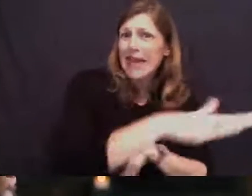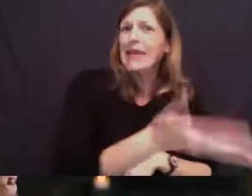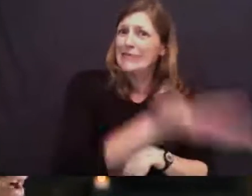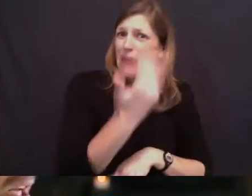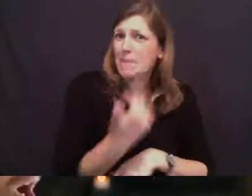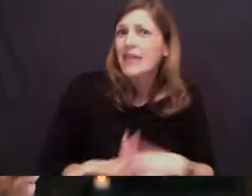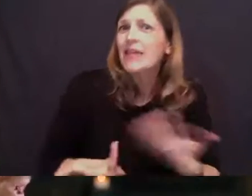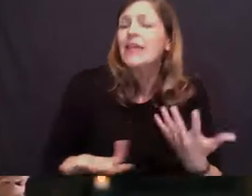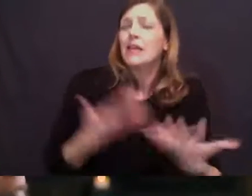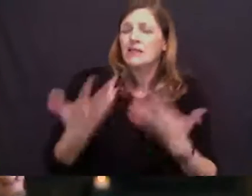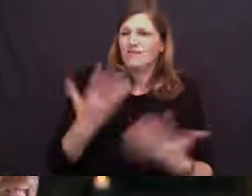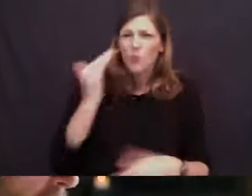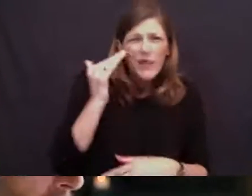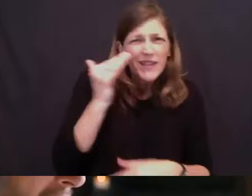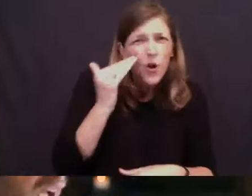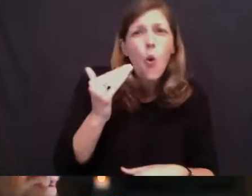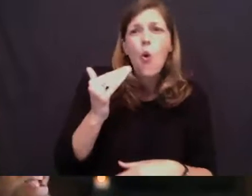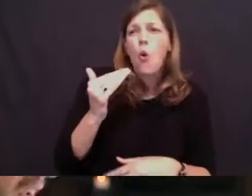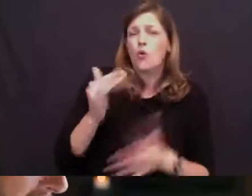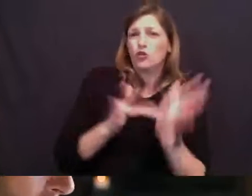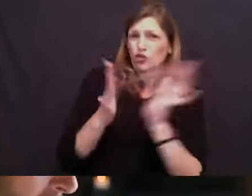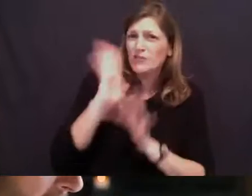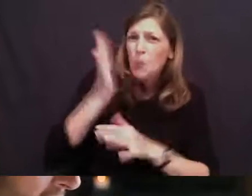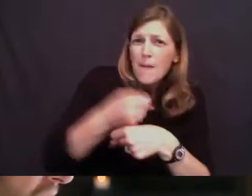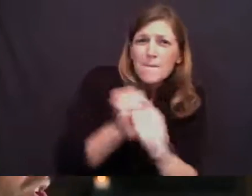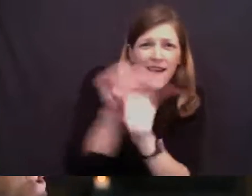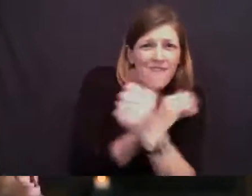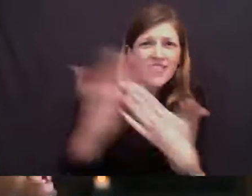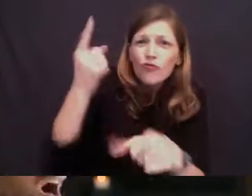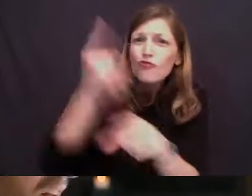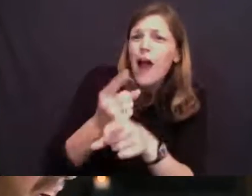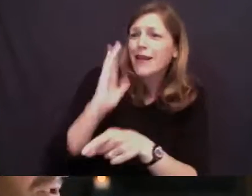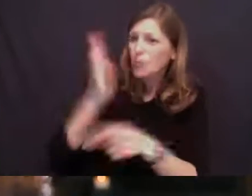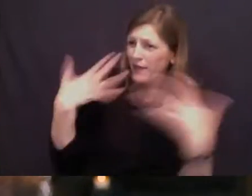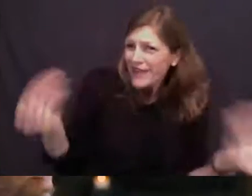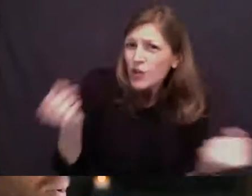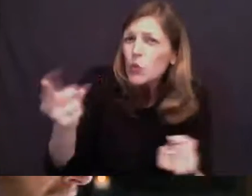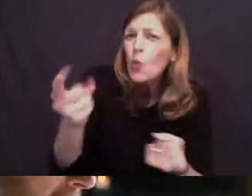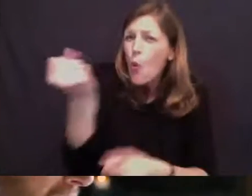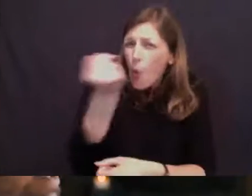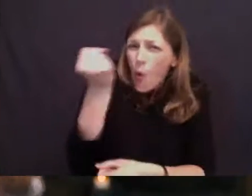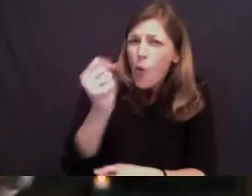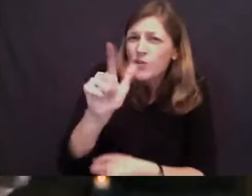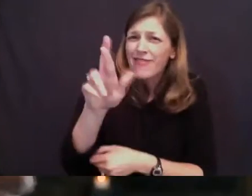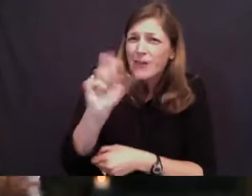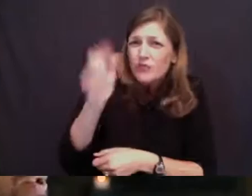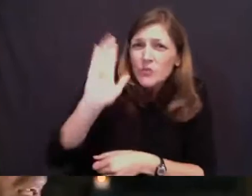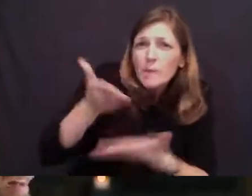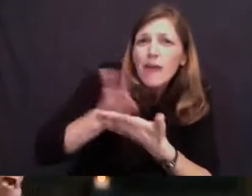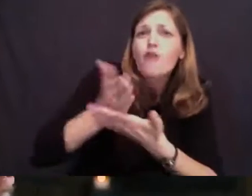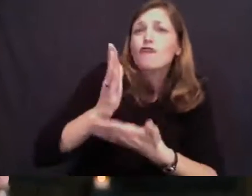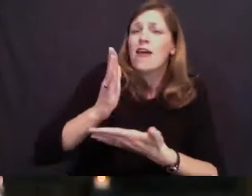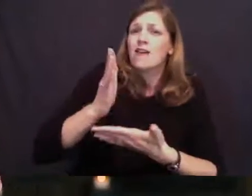here, just like we know, we believe this, he will make everything right. He will heal you. Just hang on, Lazarus. It's going to be okay, Lazarus. Take another